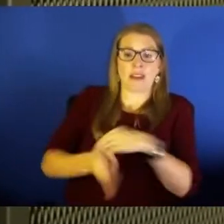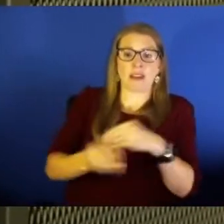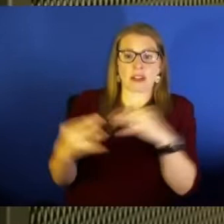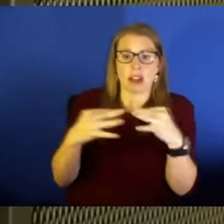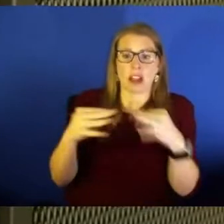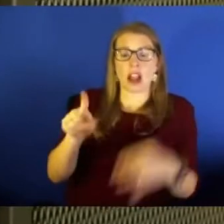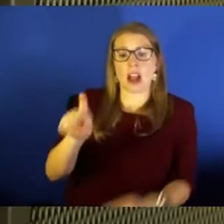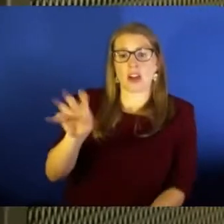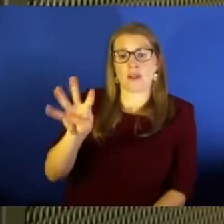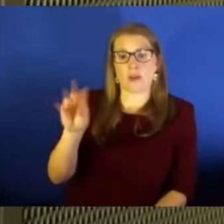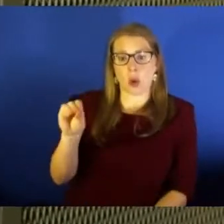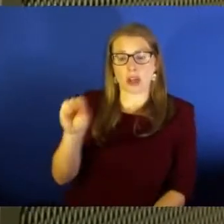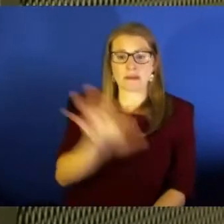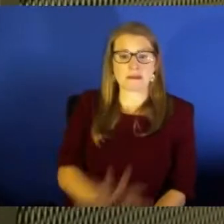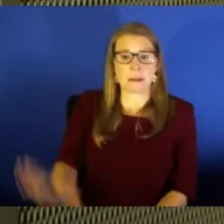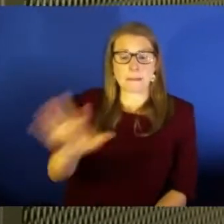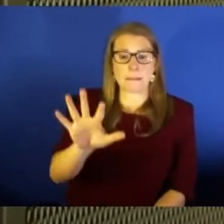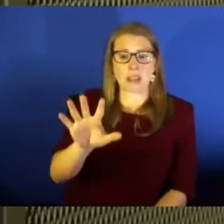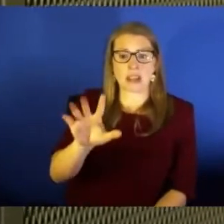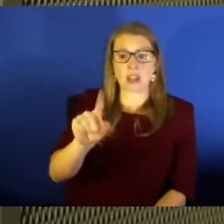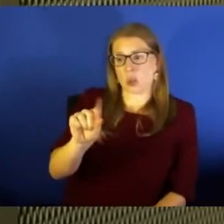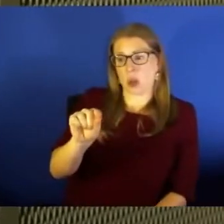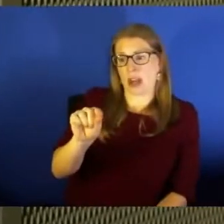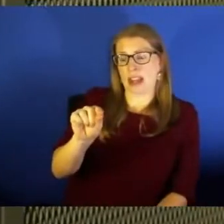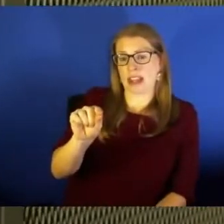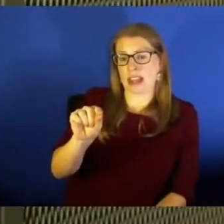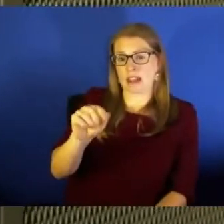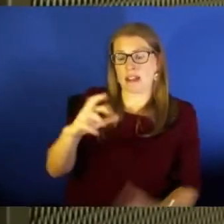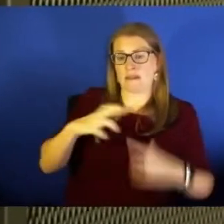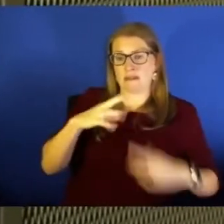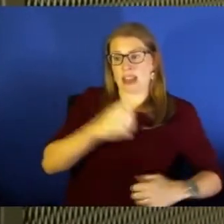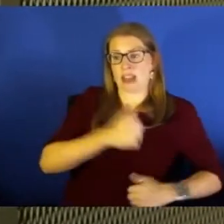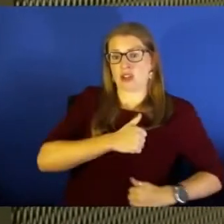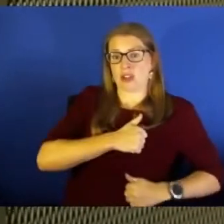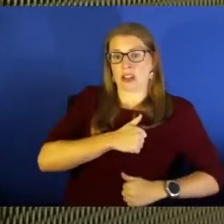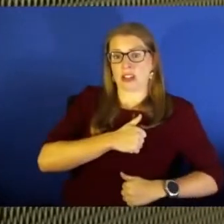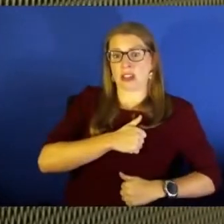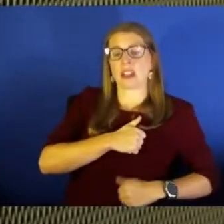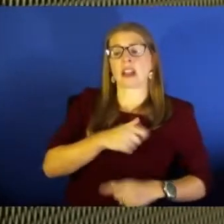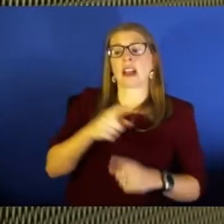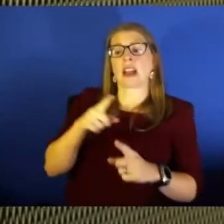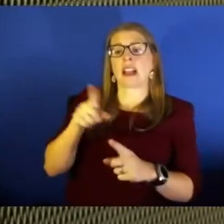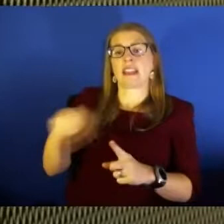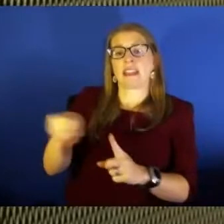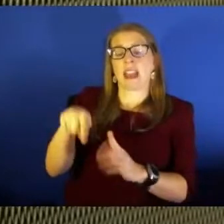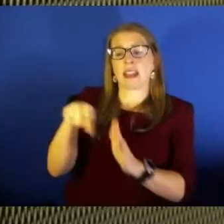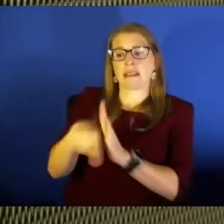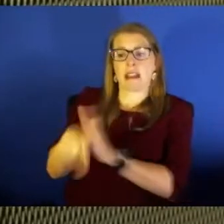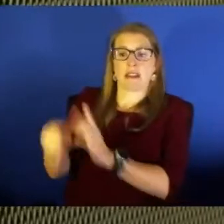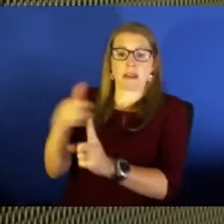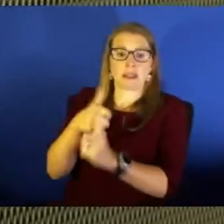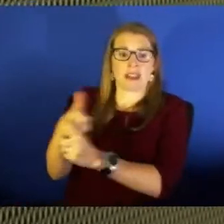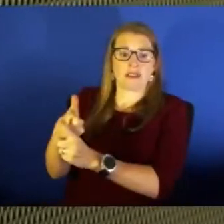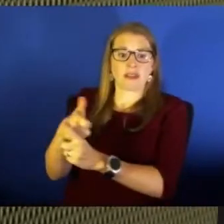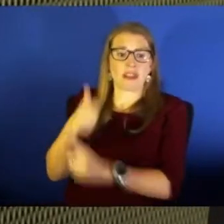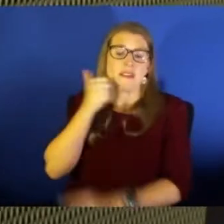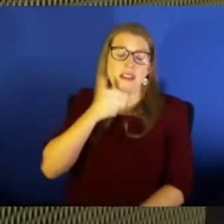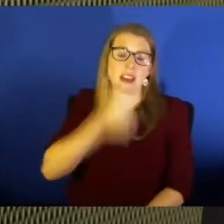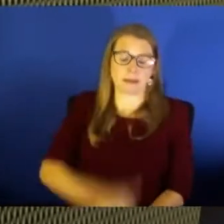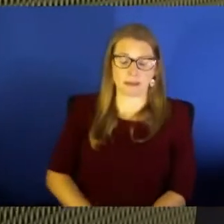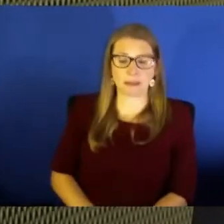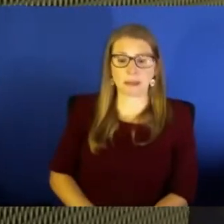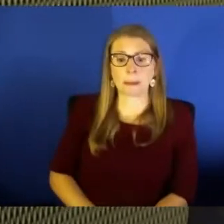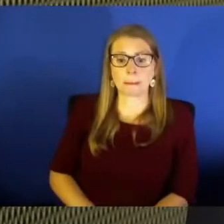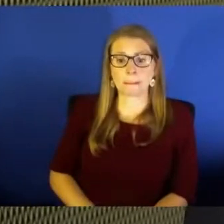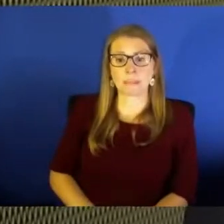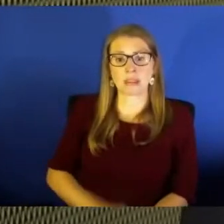know, around about 20 veterans or active duty personnel take their lives each day, 140 in any given week. And that was true during